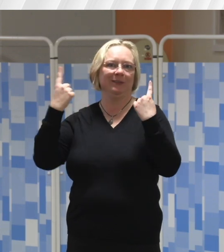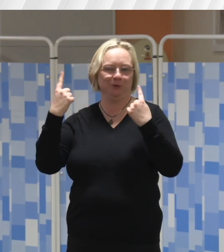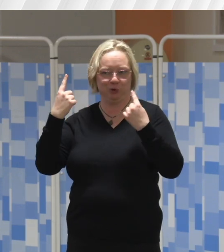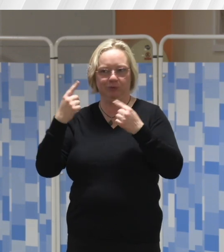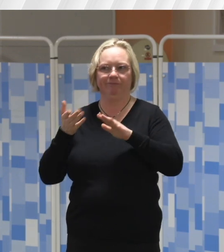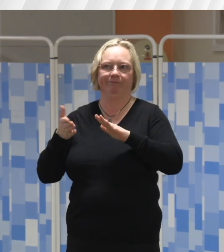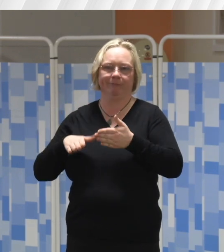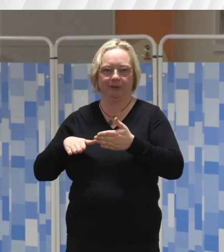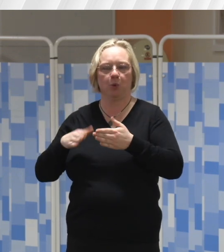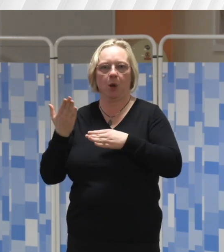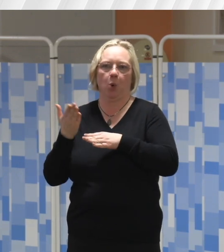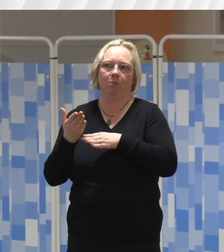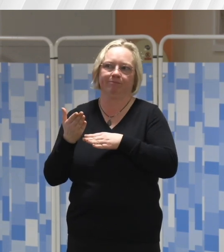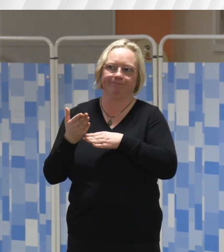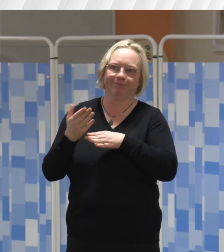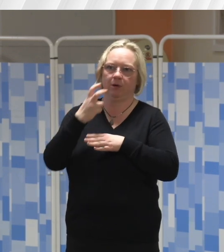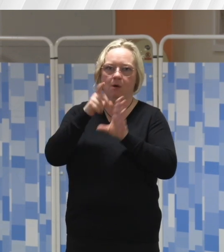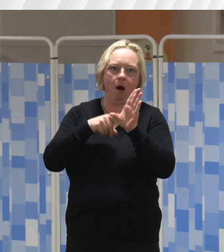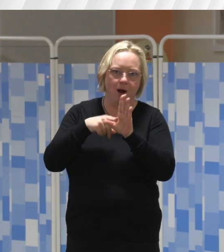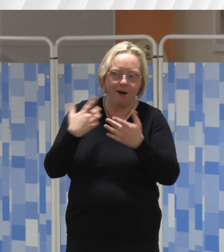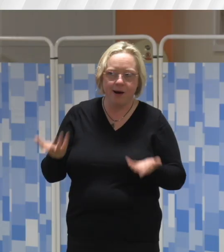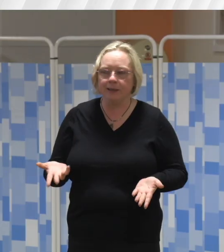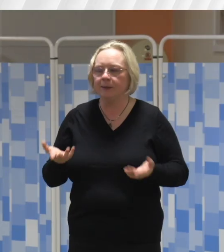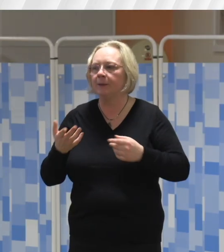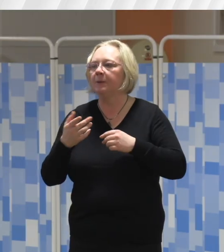that they're expecting by